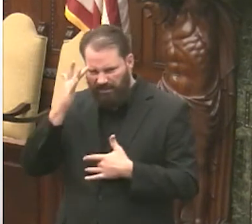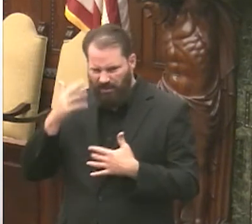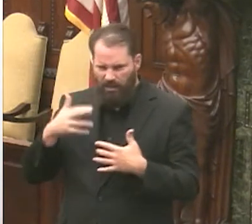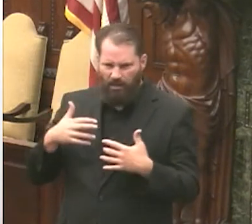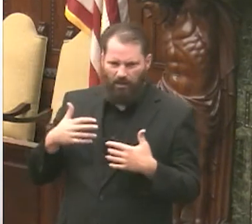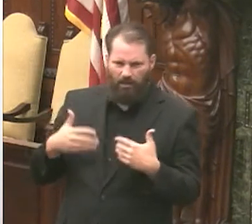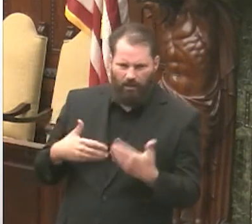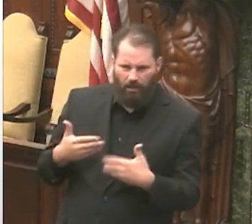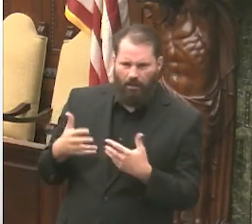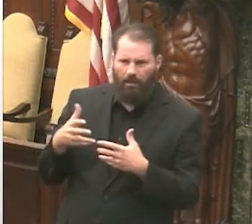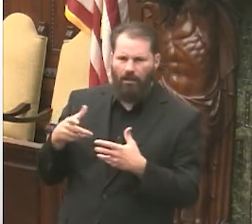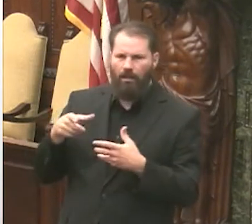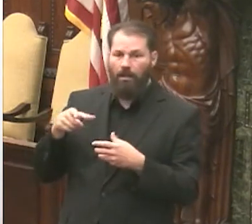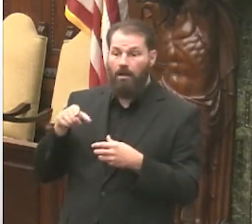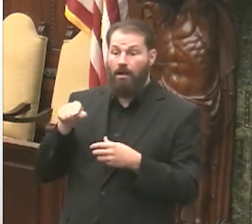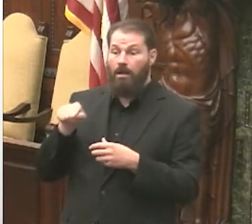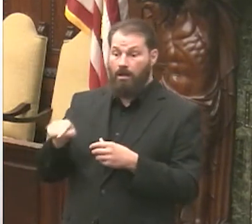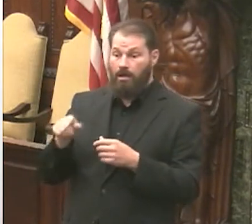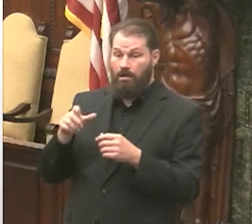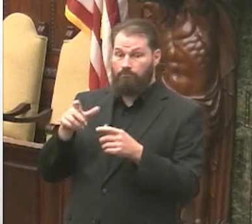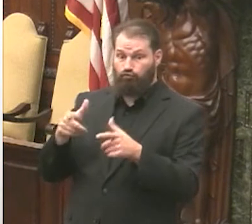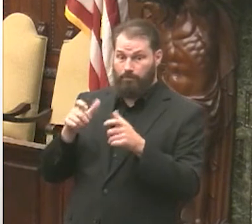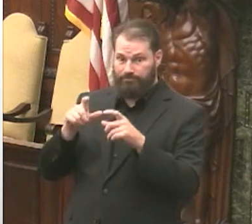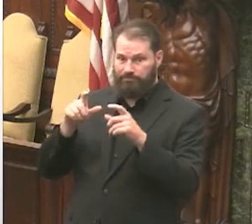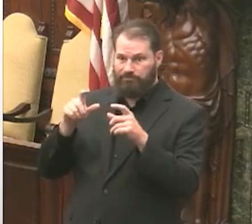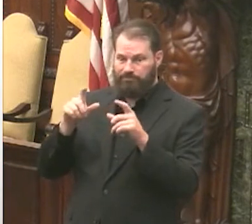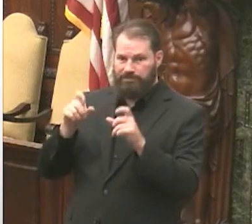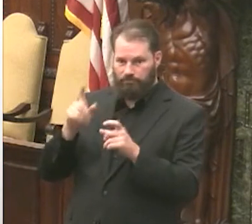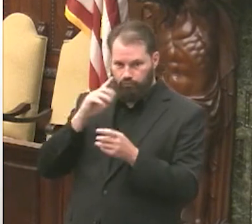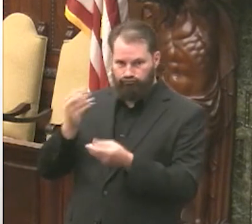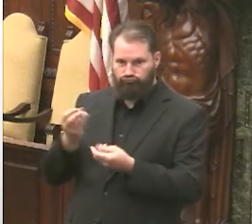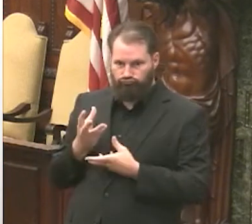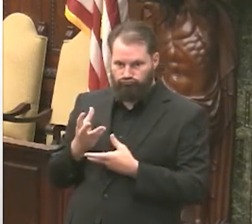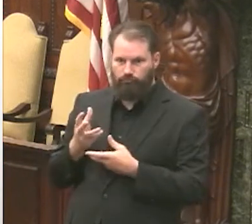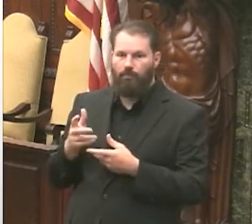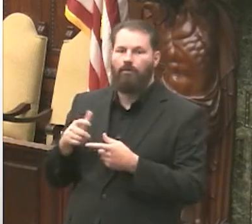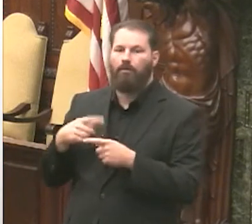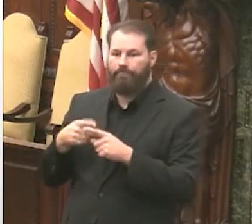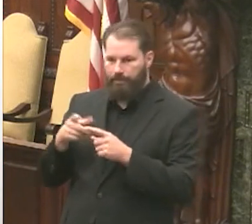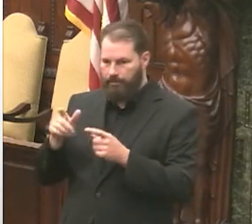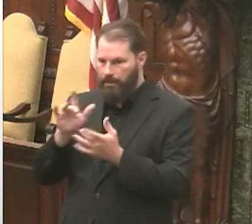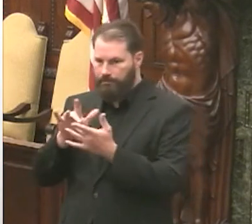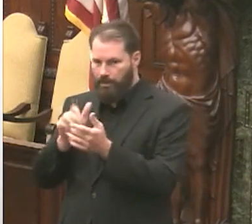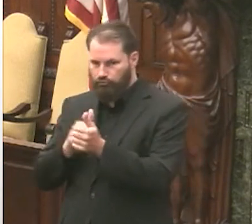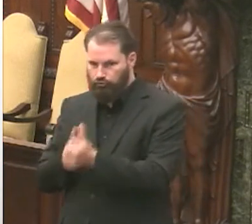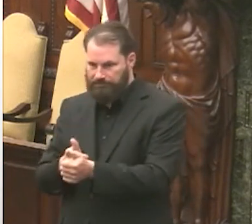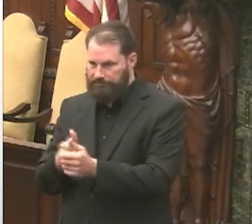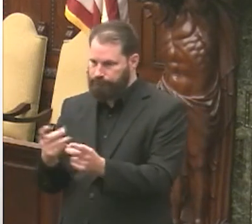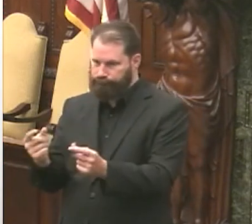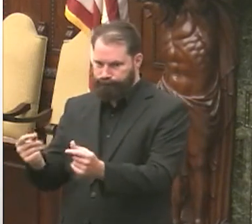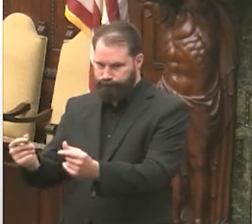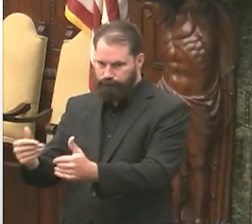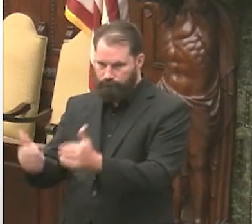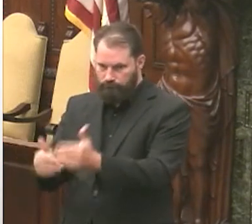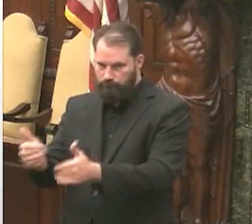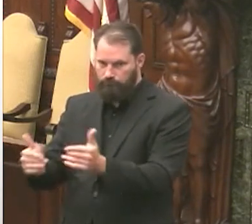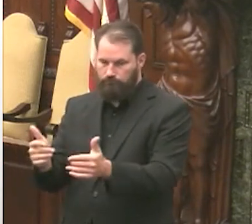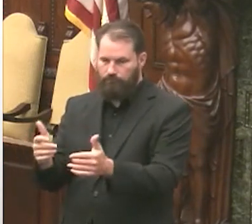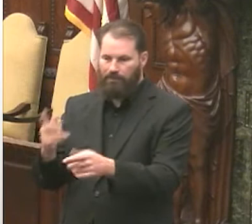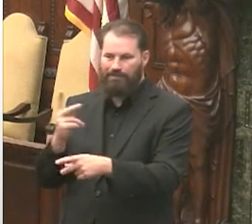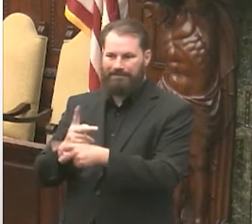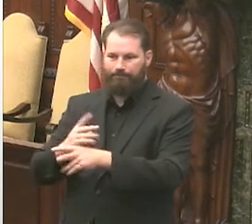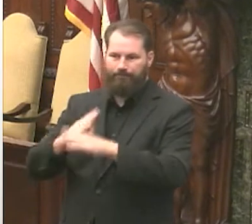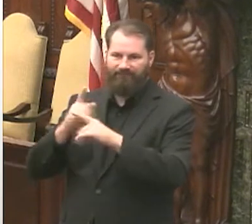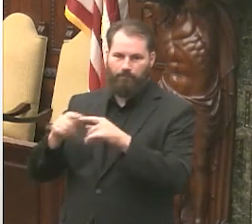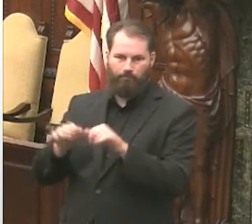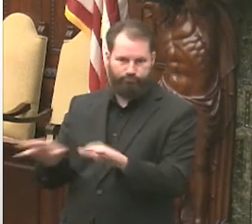go into isolation and you can start your contact tracing and have their contacts go into quarantine very quickly. The disadvantage is you may have a false